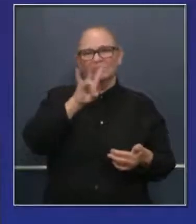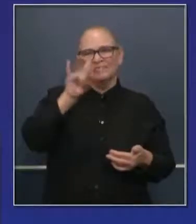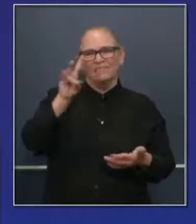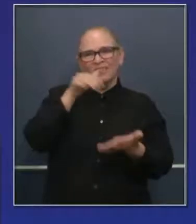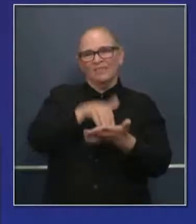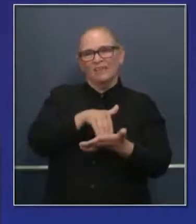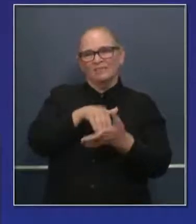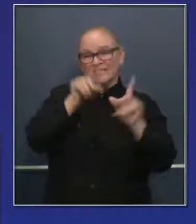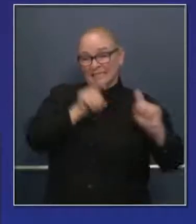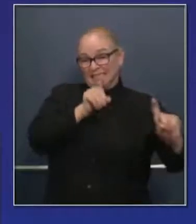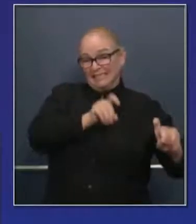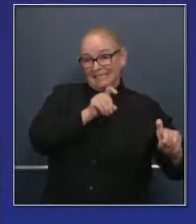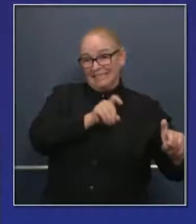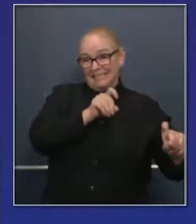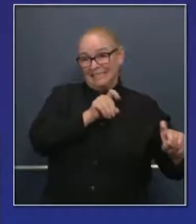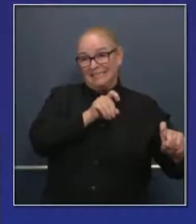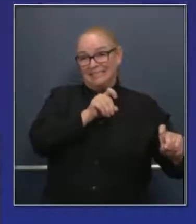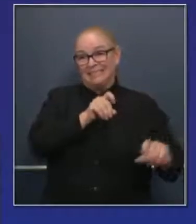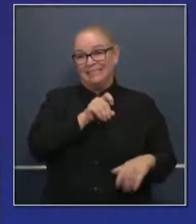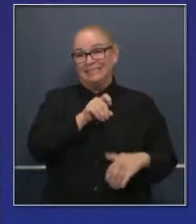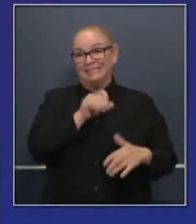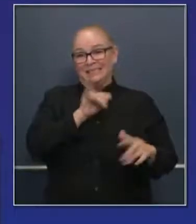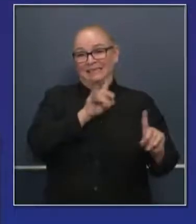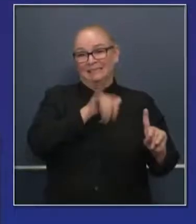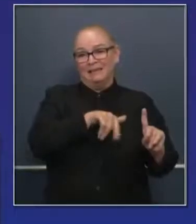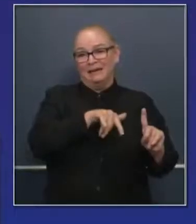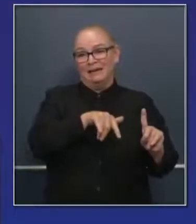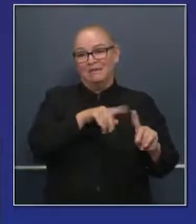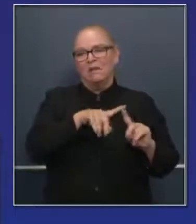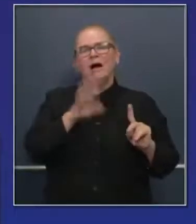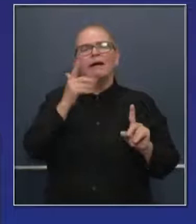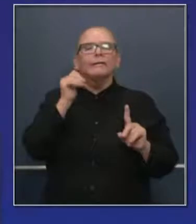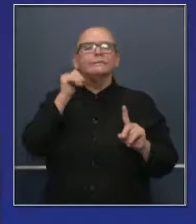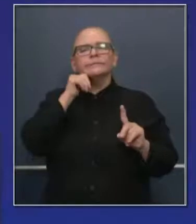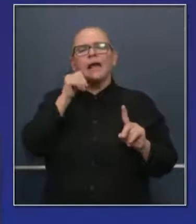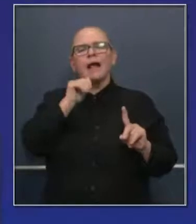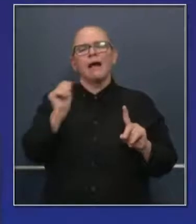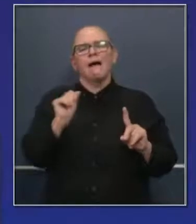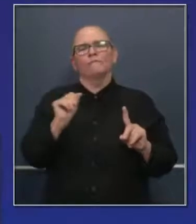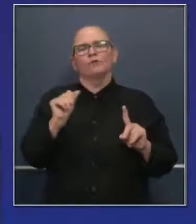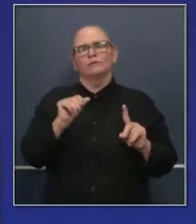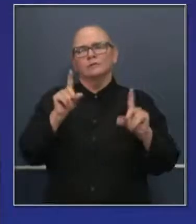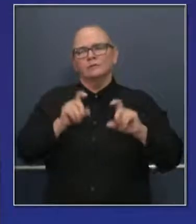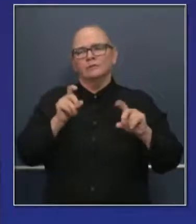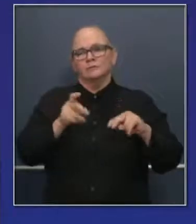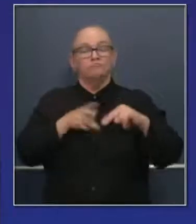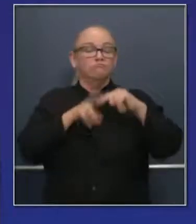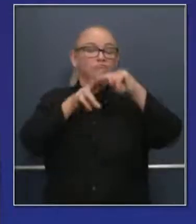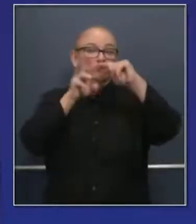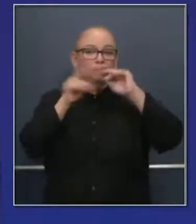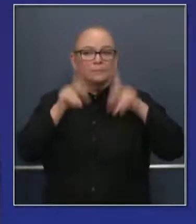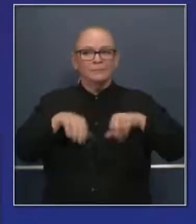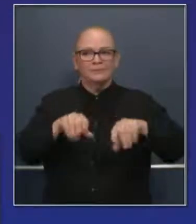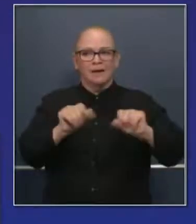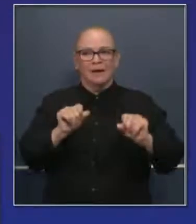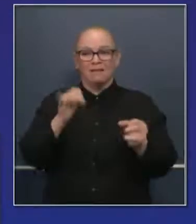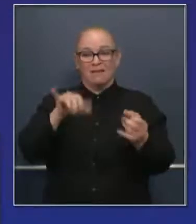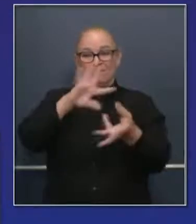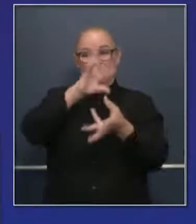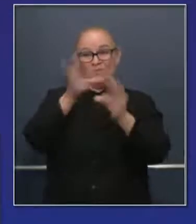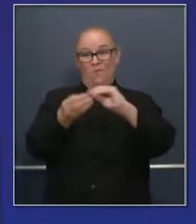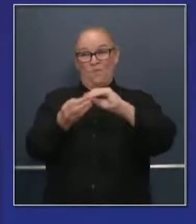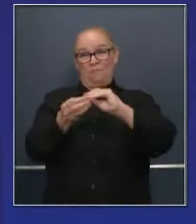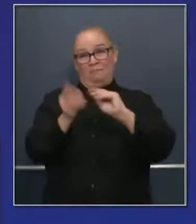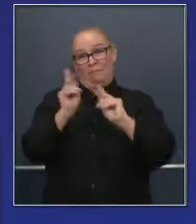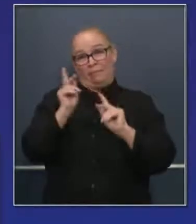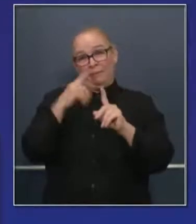tests a few days ago. But our average daily tests continue to go up. The good news is the total number of people testing positive